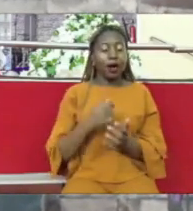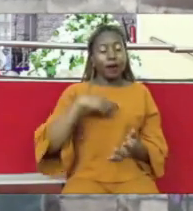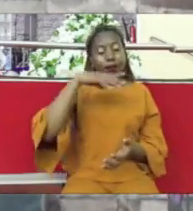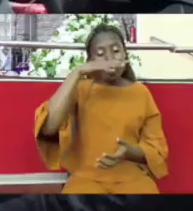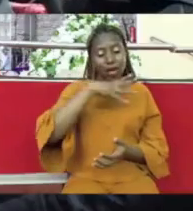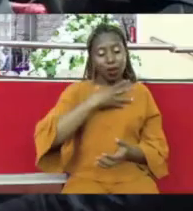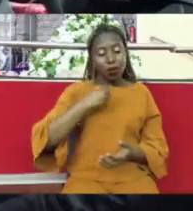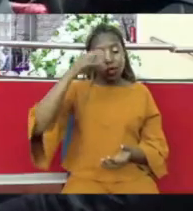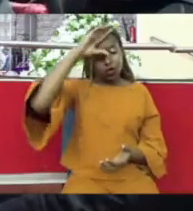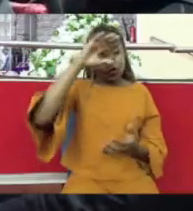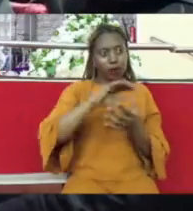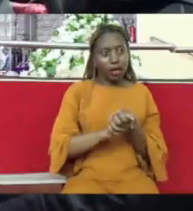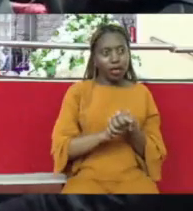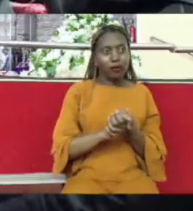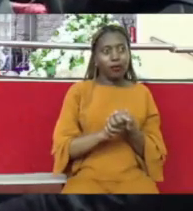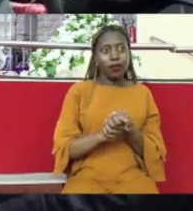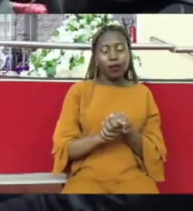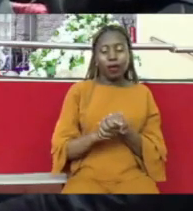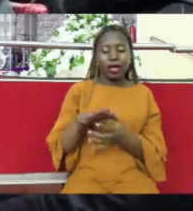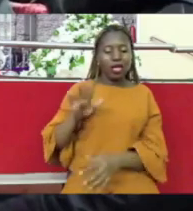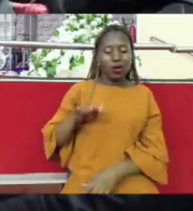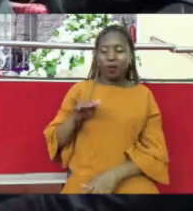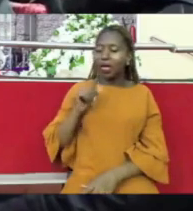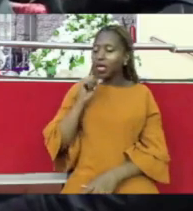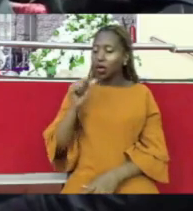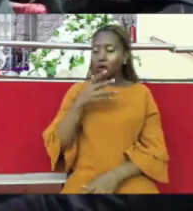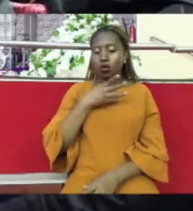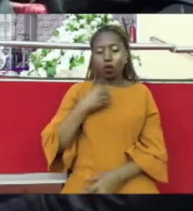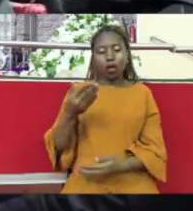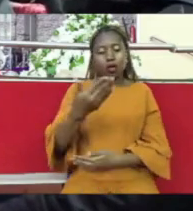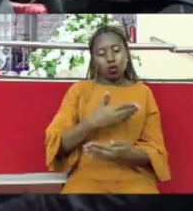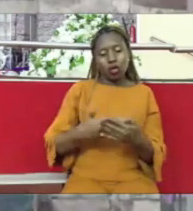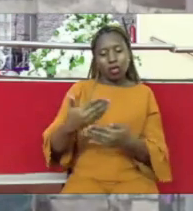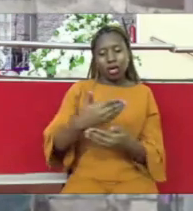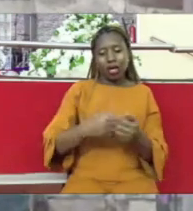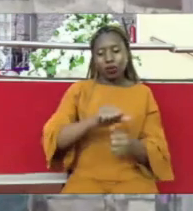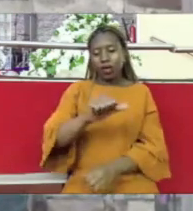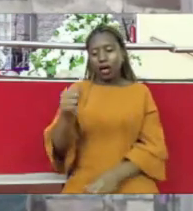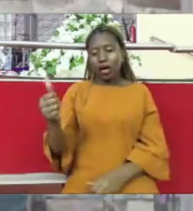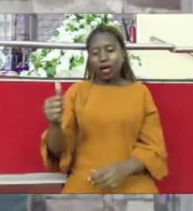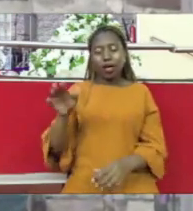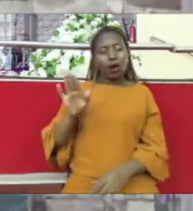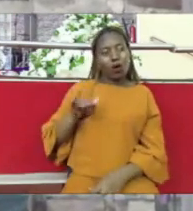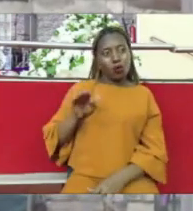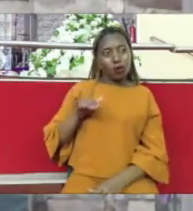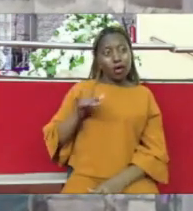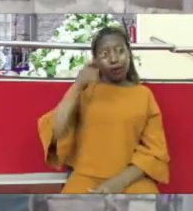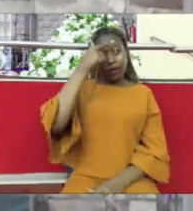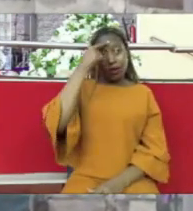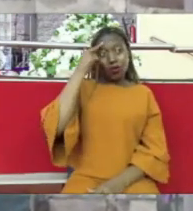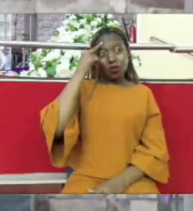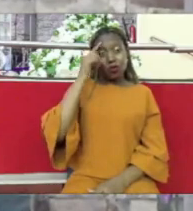she never wanted to interact with the women in the morning because of her reputation. Nataka niamini ni kwa sababu alikuwa anataka kuingiliana